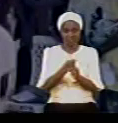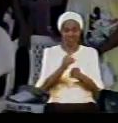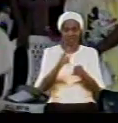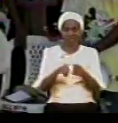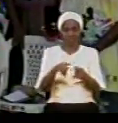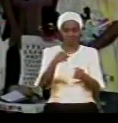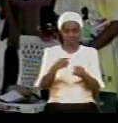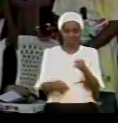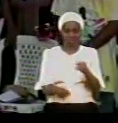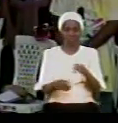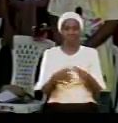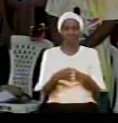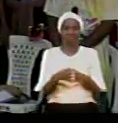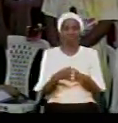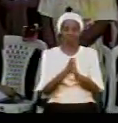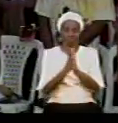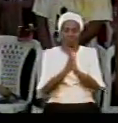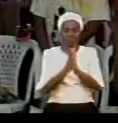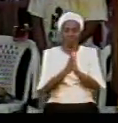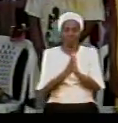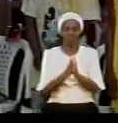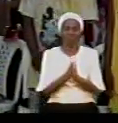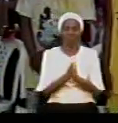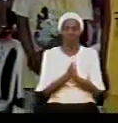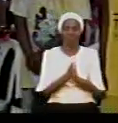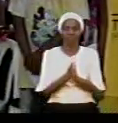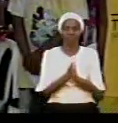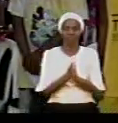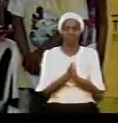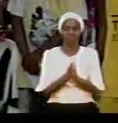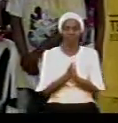In Jesus' mighty name we